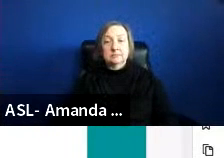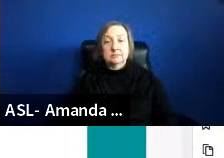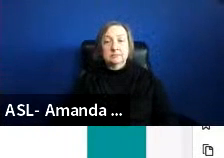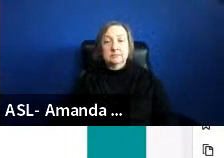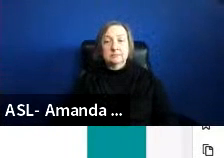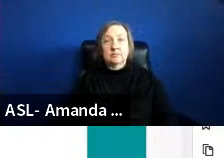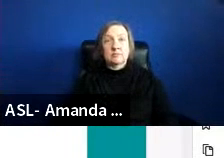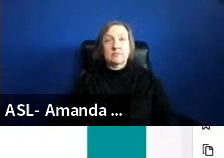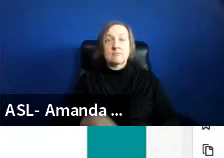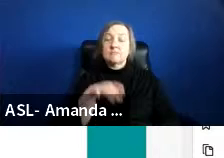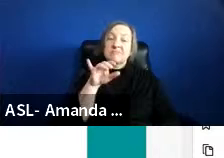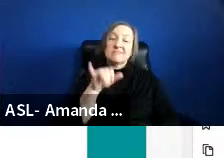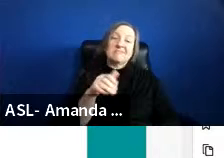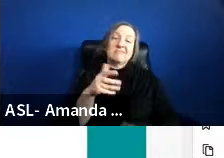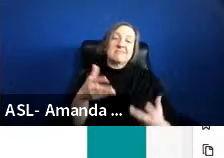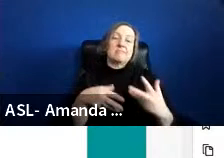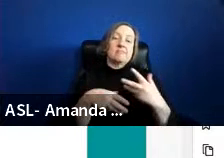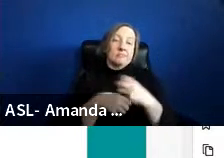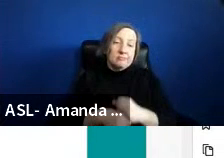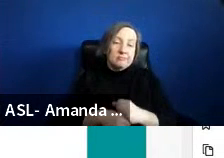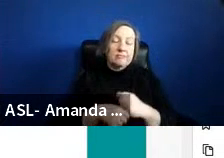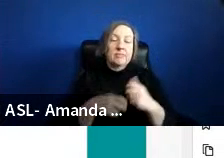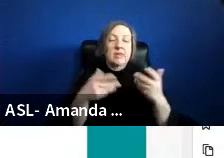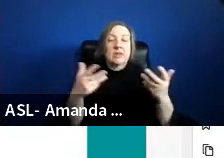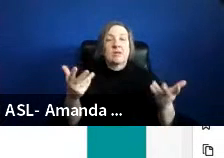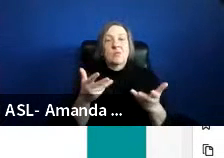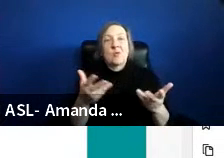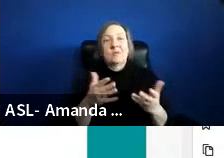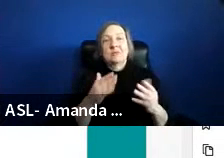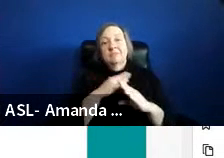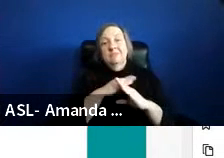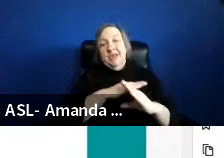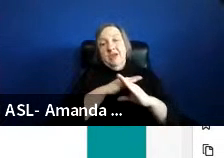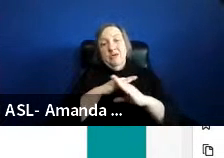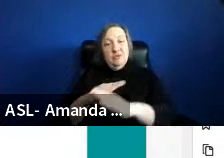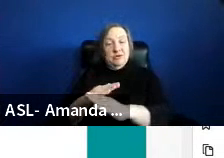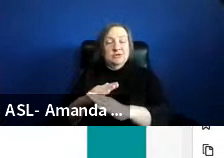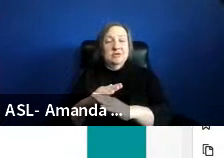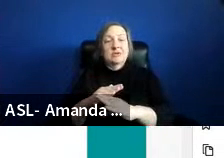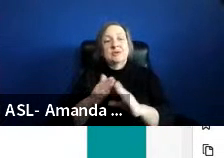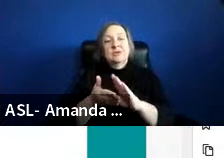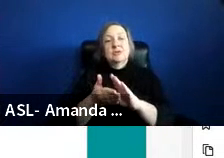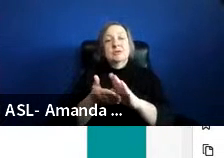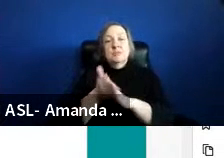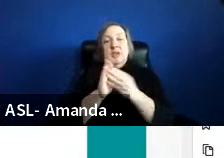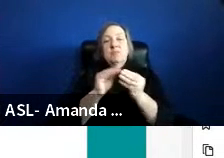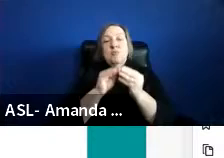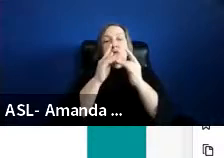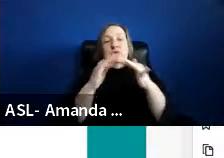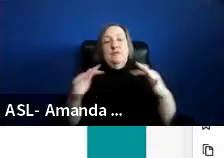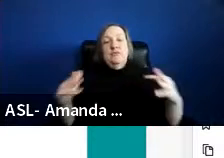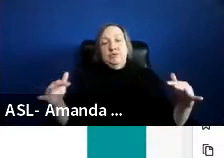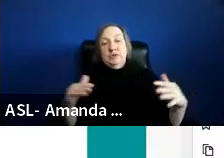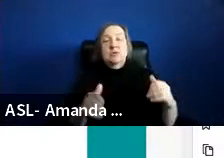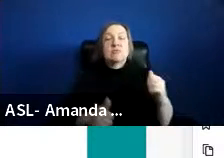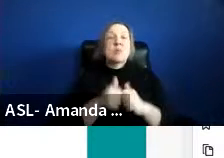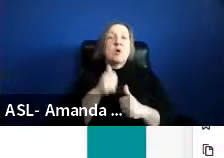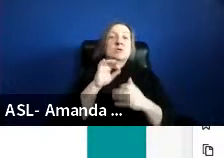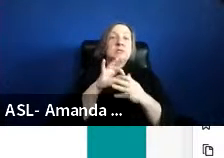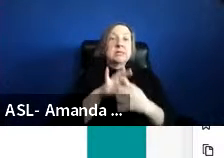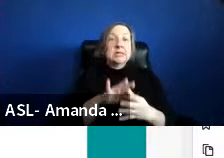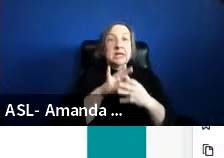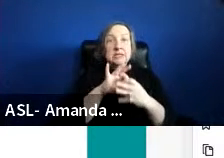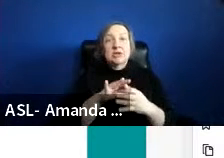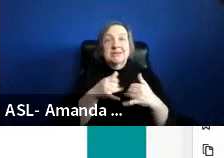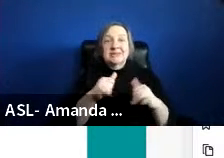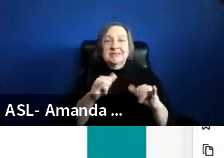So this is just kind of closing out some of the summary of the barriers to diversifying. Most connections into apprenticeships still occur through